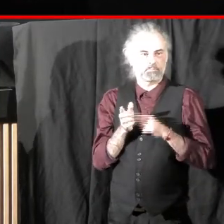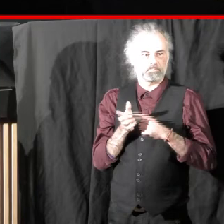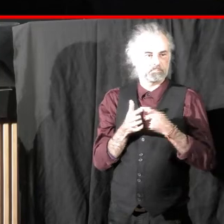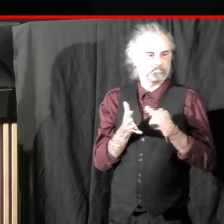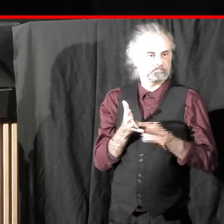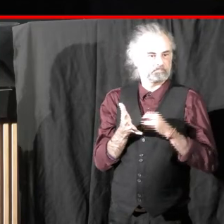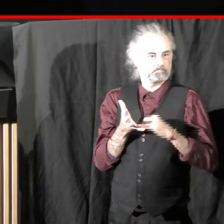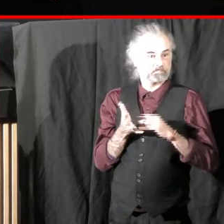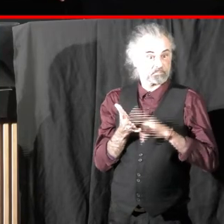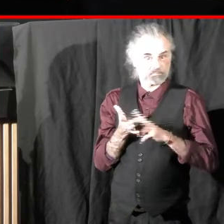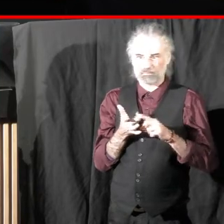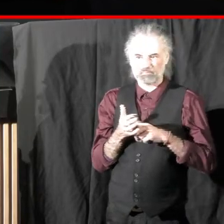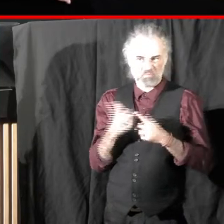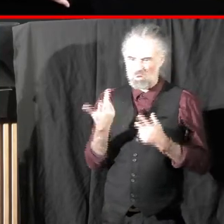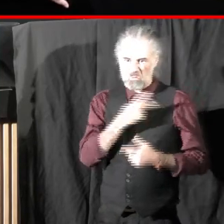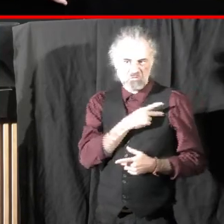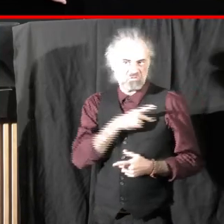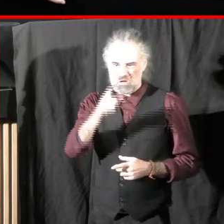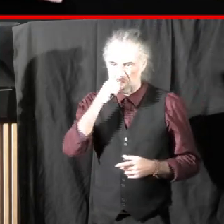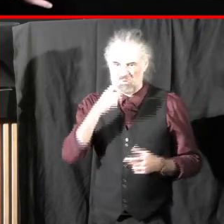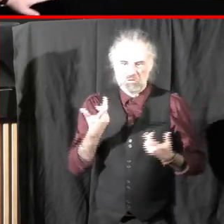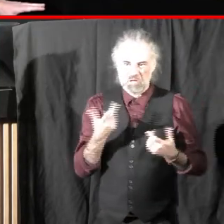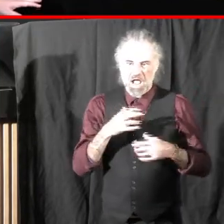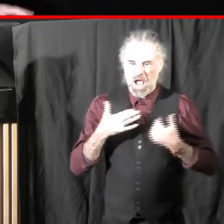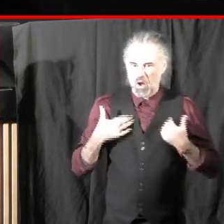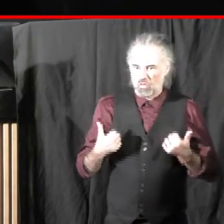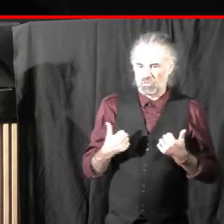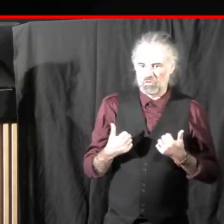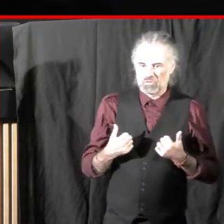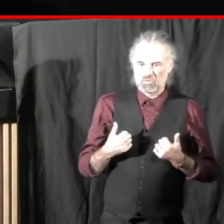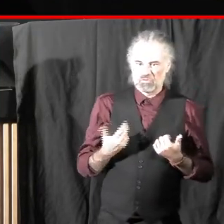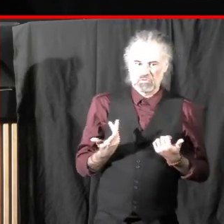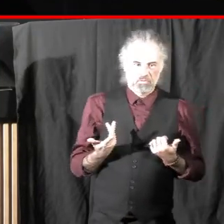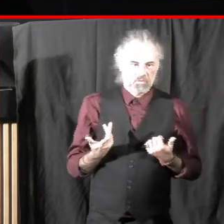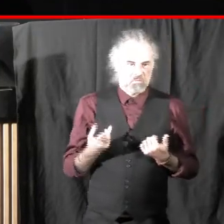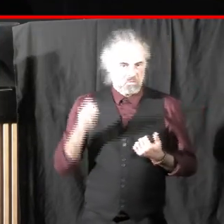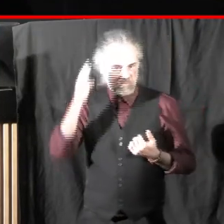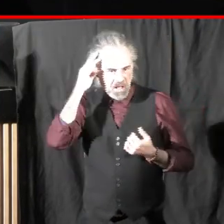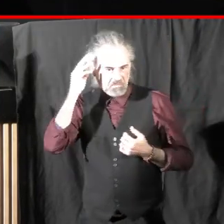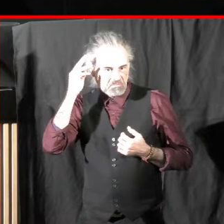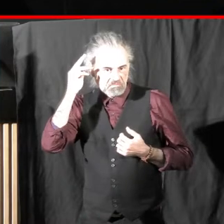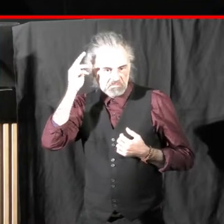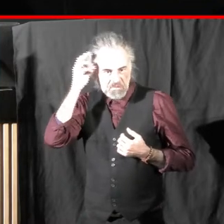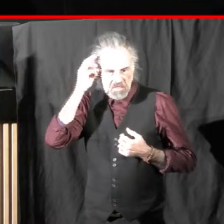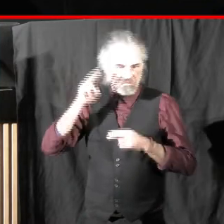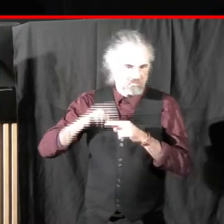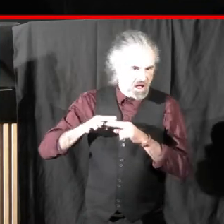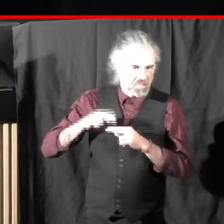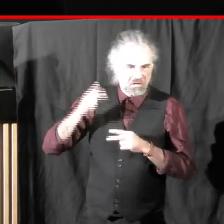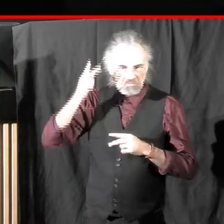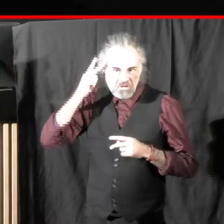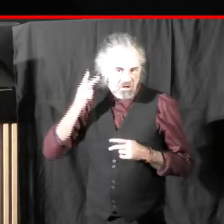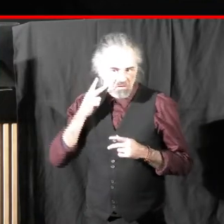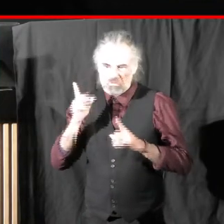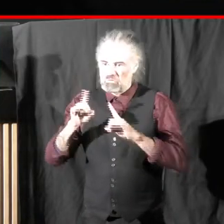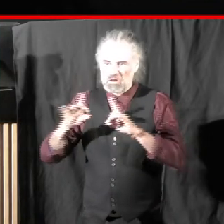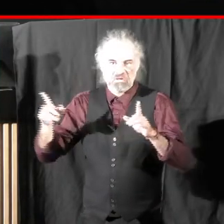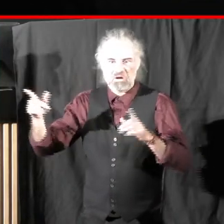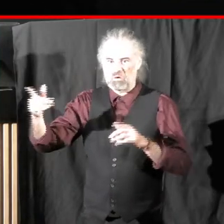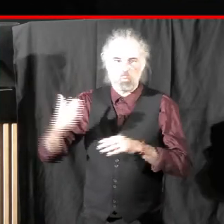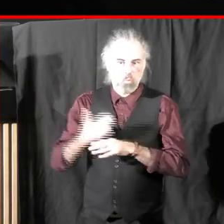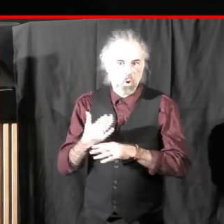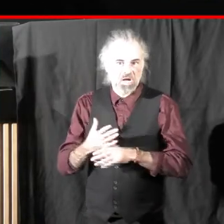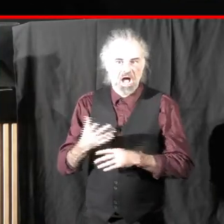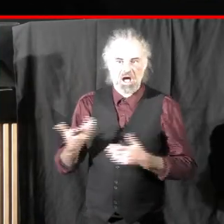person, you could be a mother, a father, you could be a worker in the factory, there are a lot of workers in the factory, you could be a